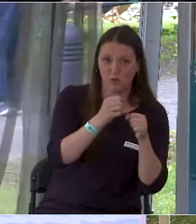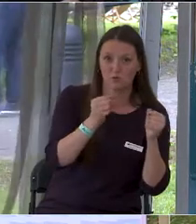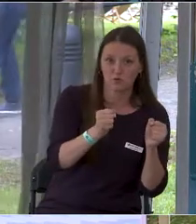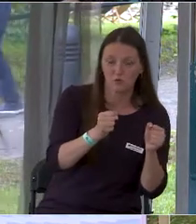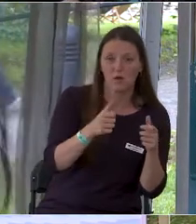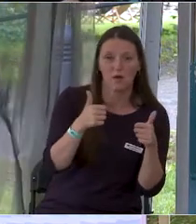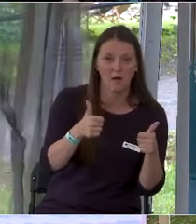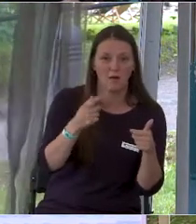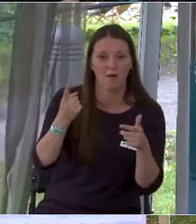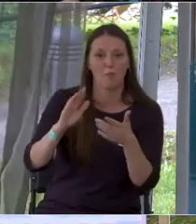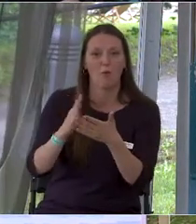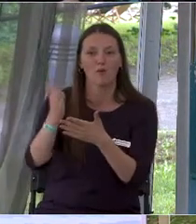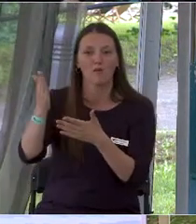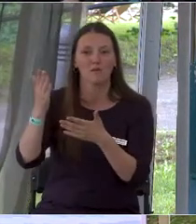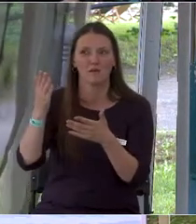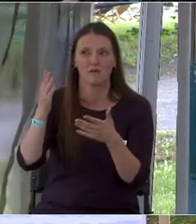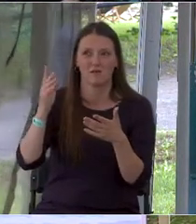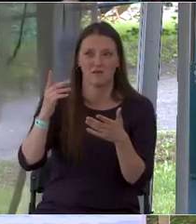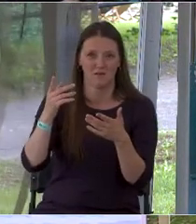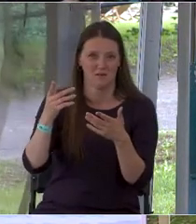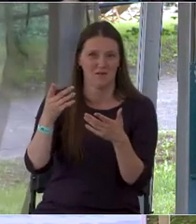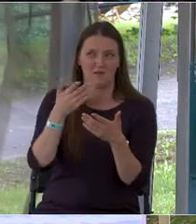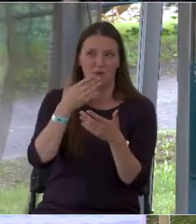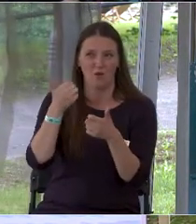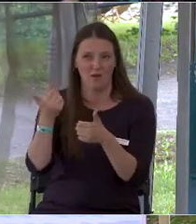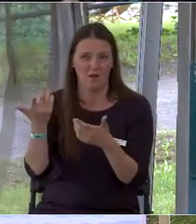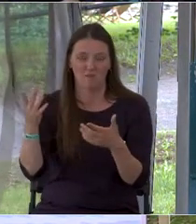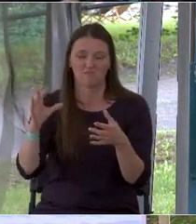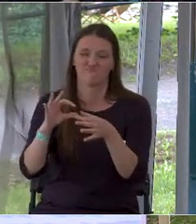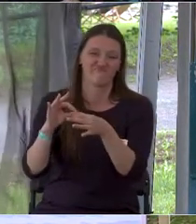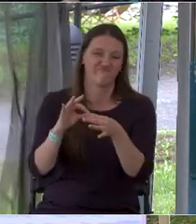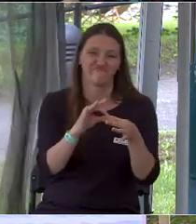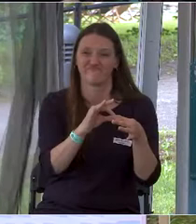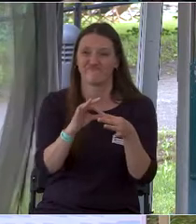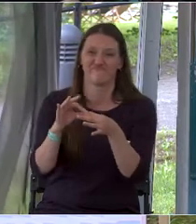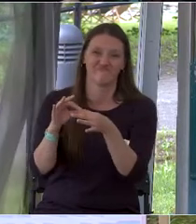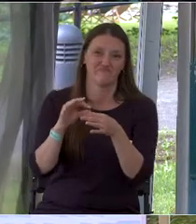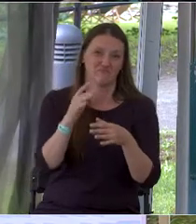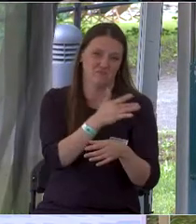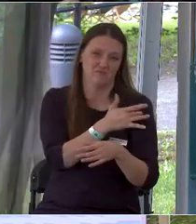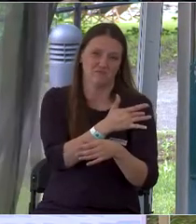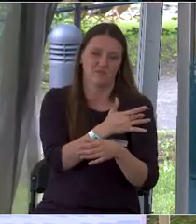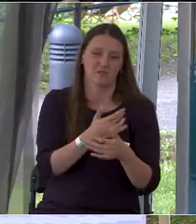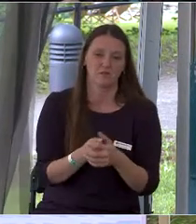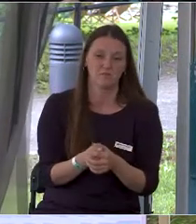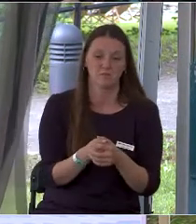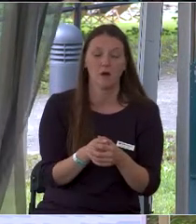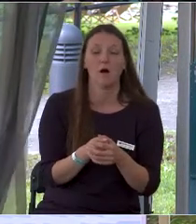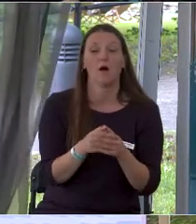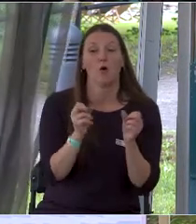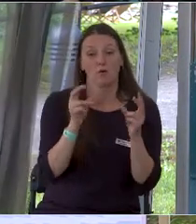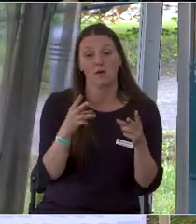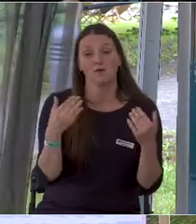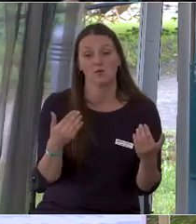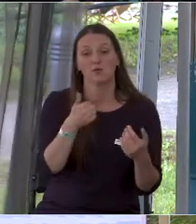strong and successful, and some countries have one element there, but the other element is not there. And in case of Estonia,